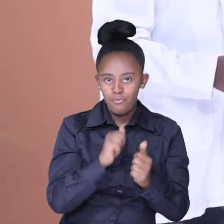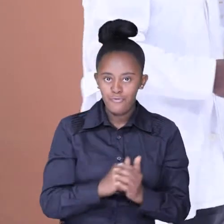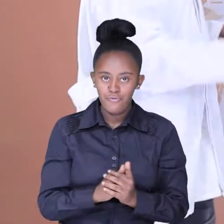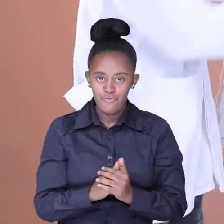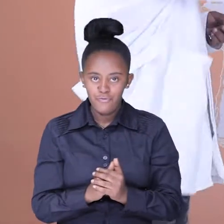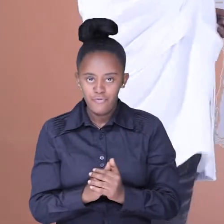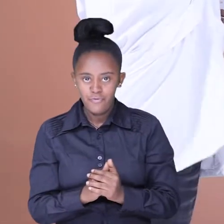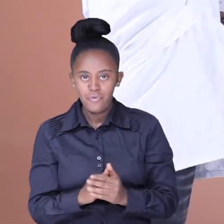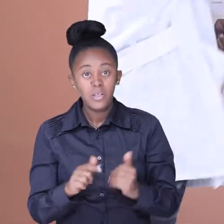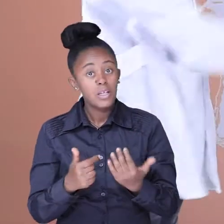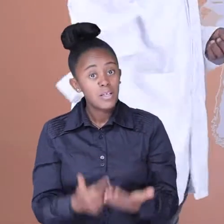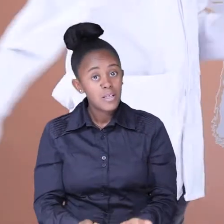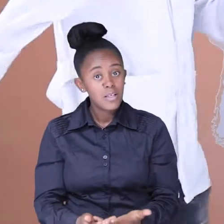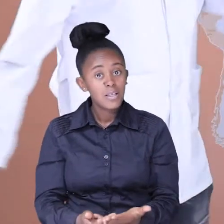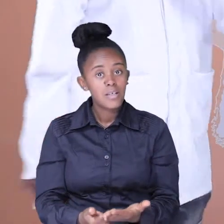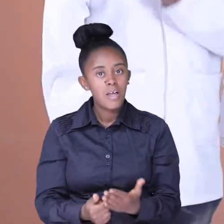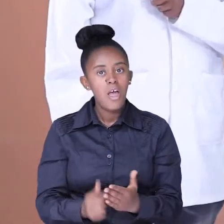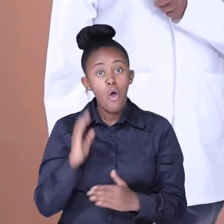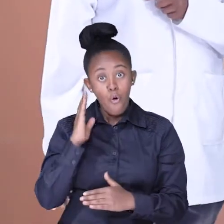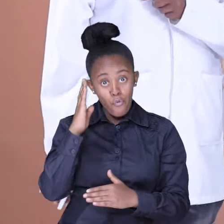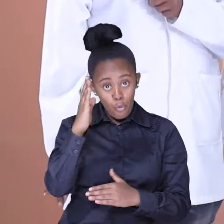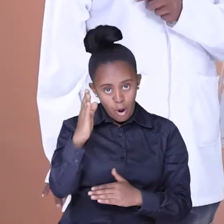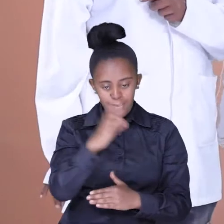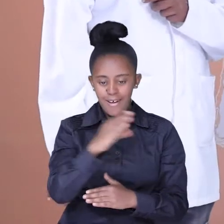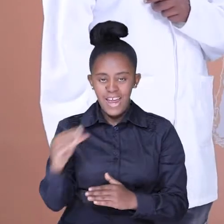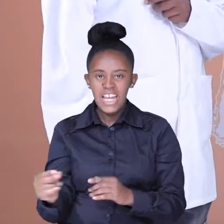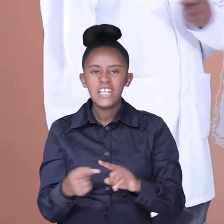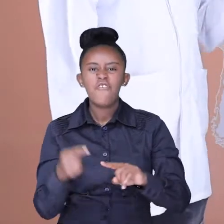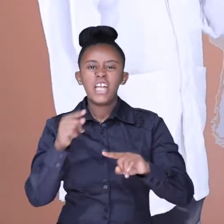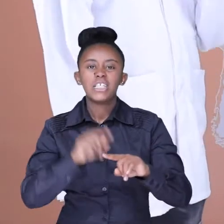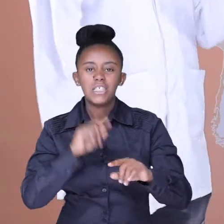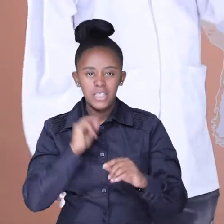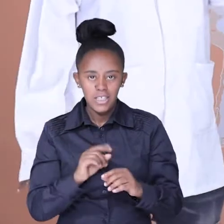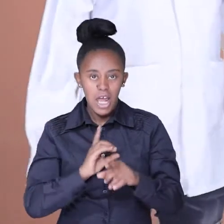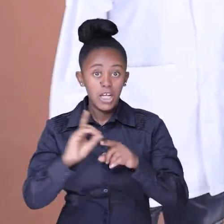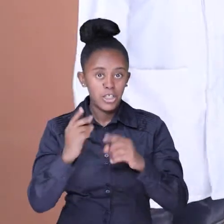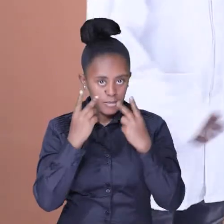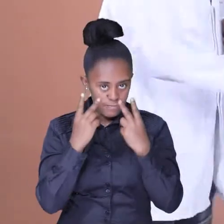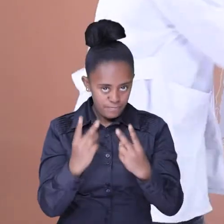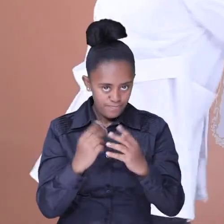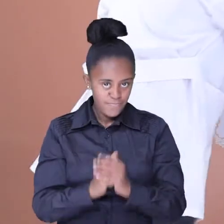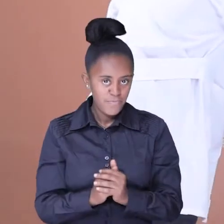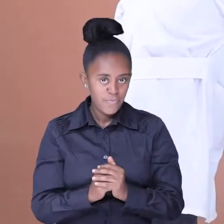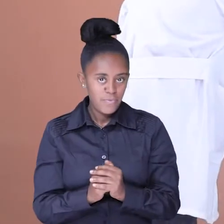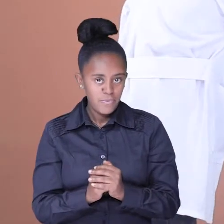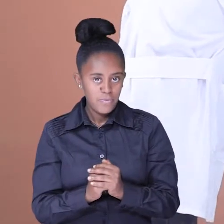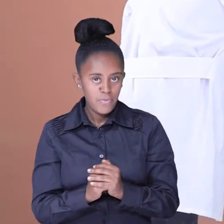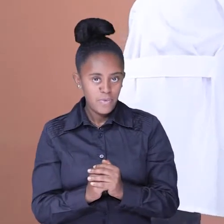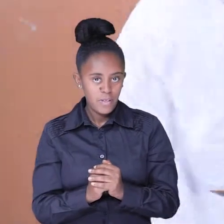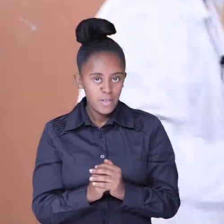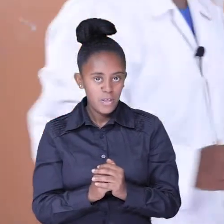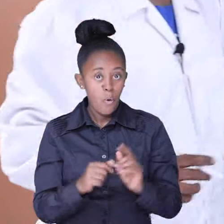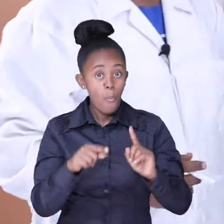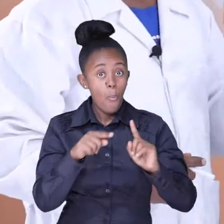let's see about forward and reverse bias directions. So when